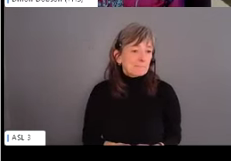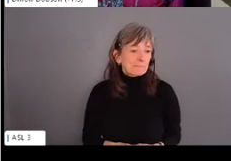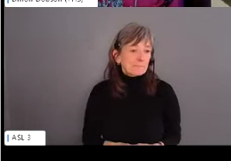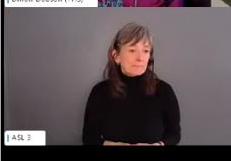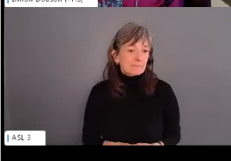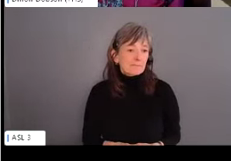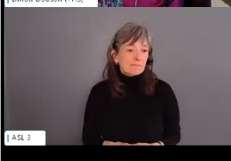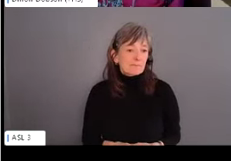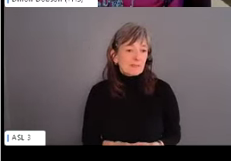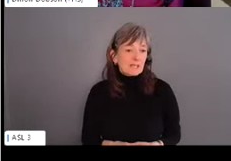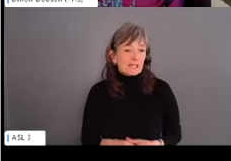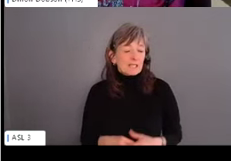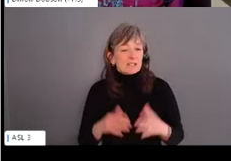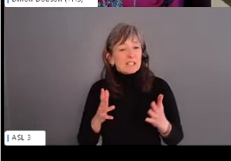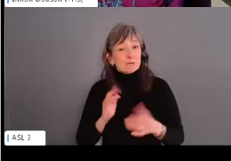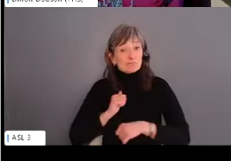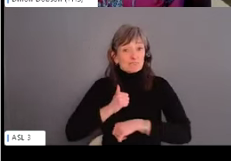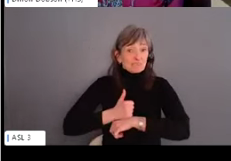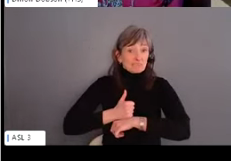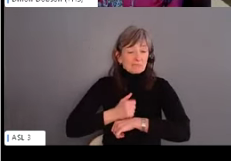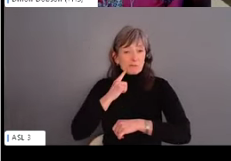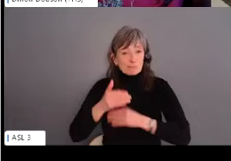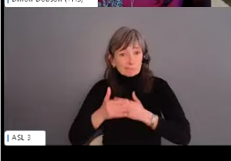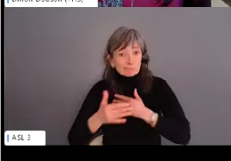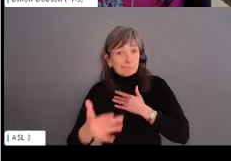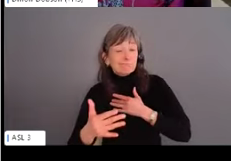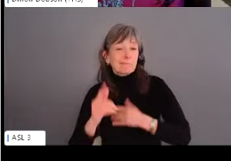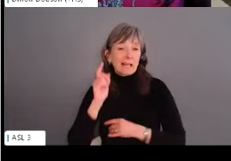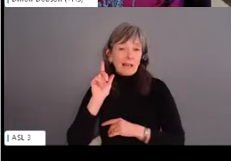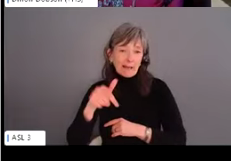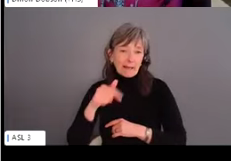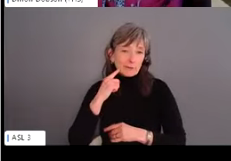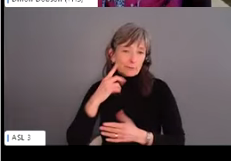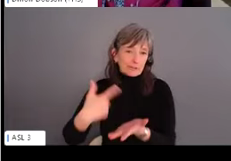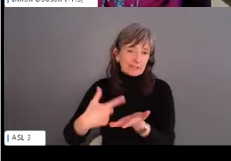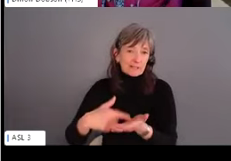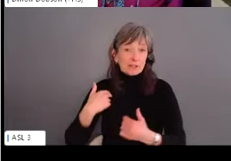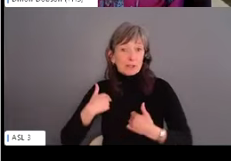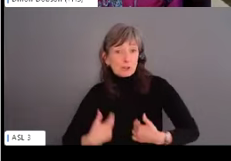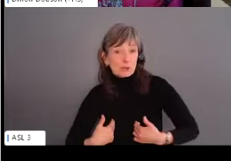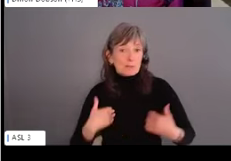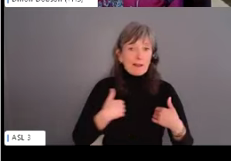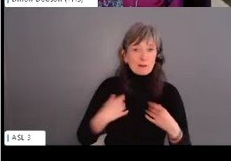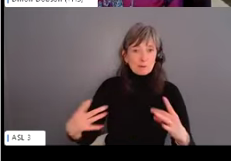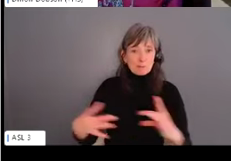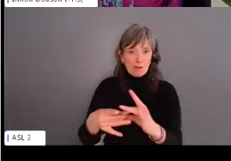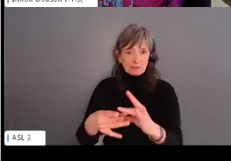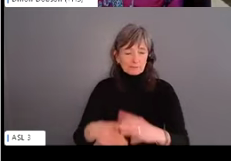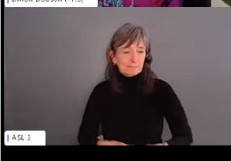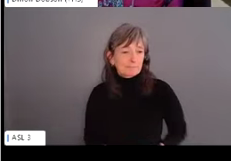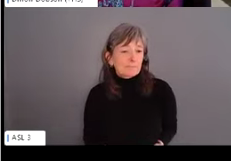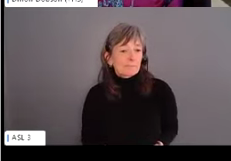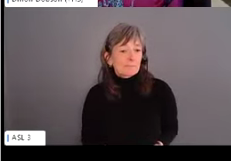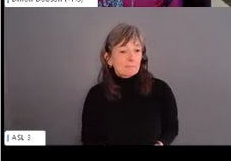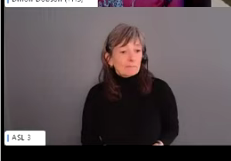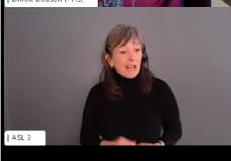for an understanding of what we call the human-animal bond and its growing importance in our